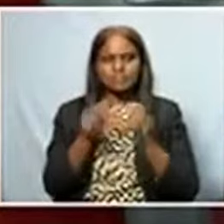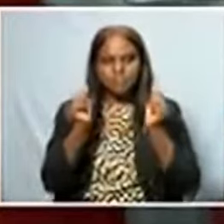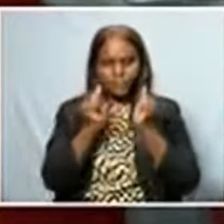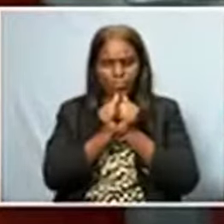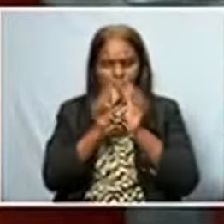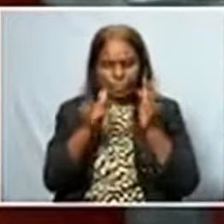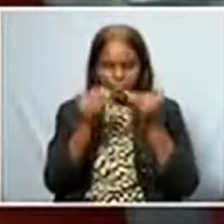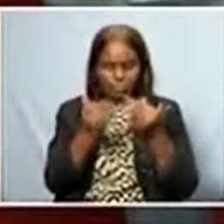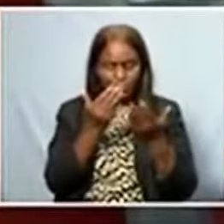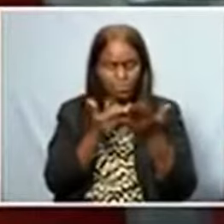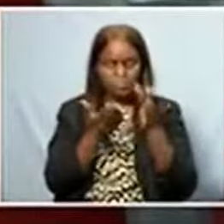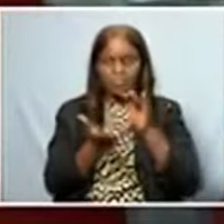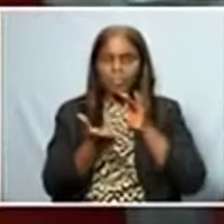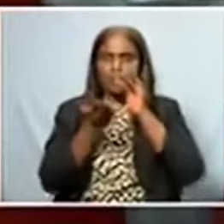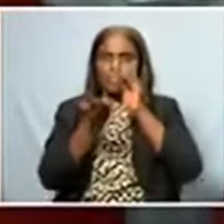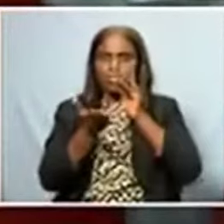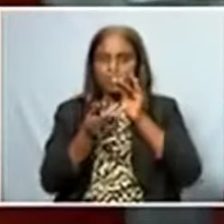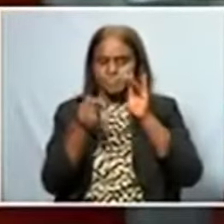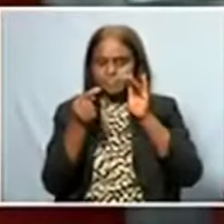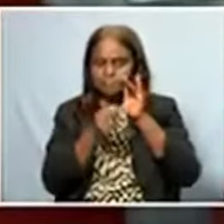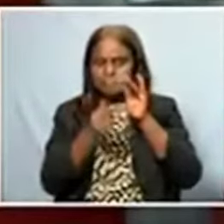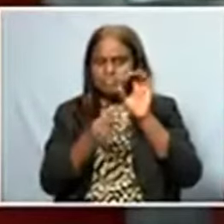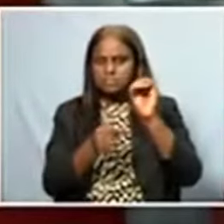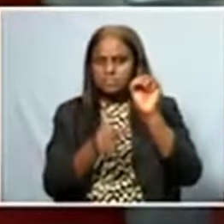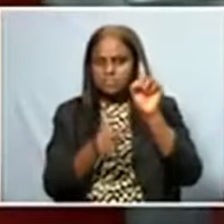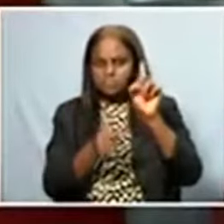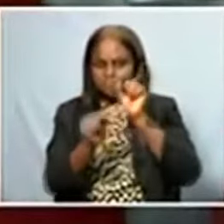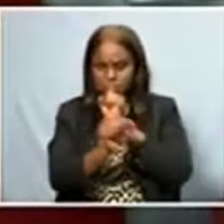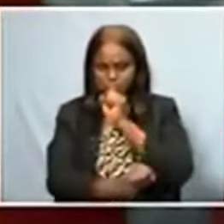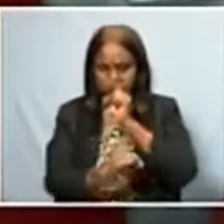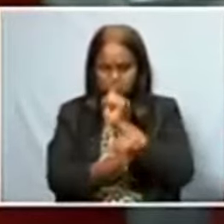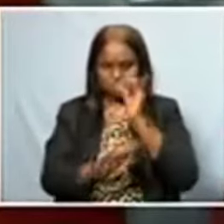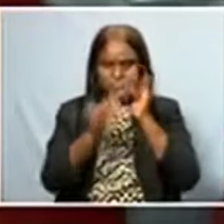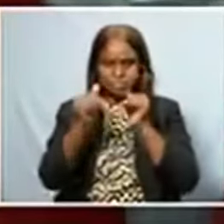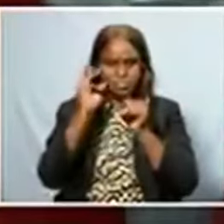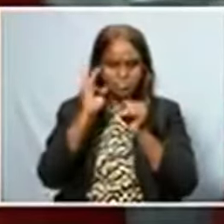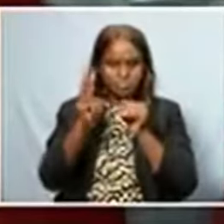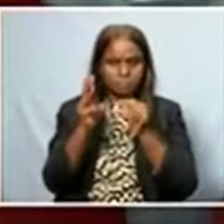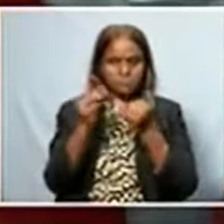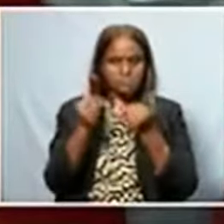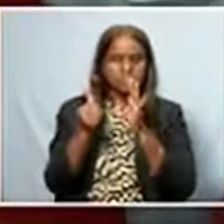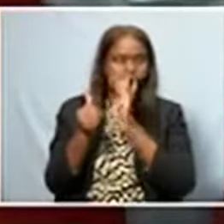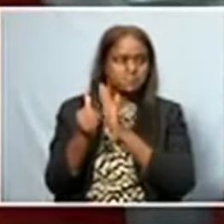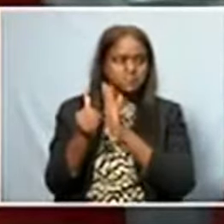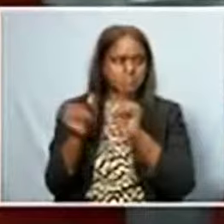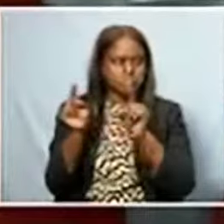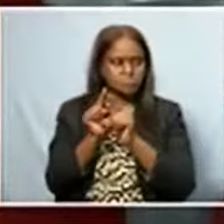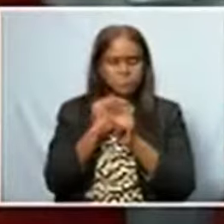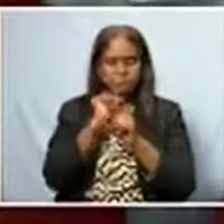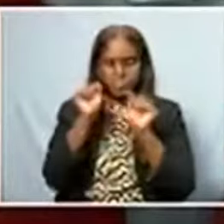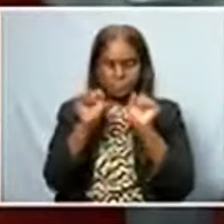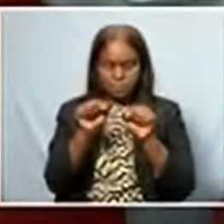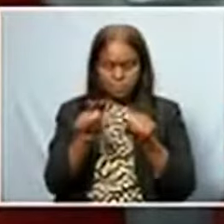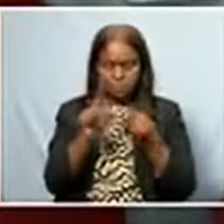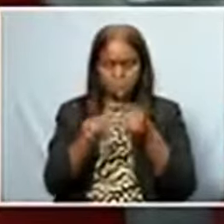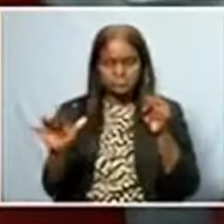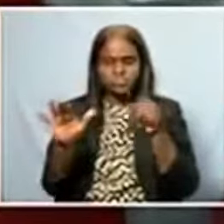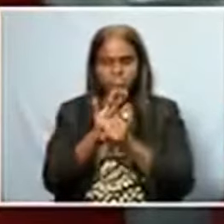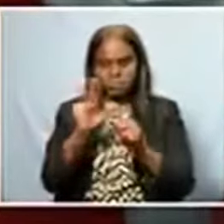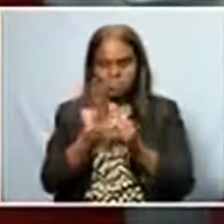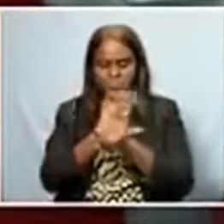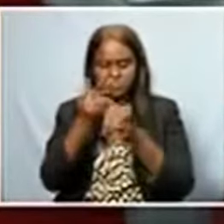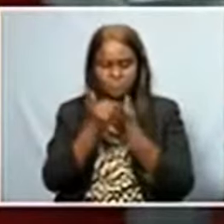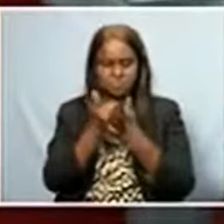without this allocation, that is Head 01 State House will be unable to fulfill the